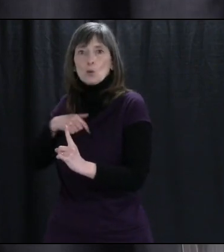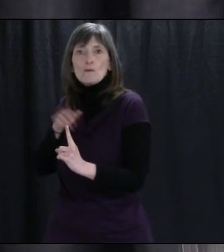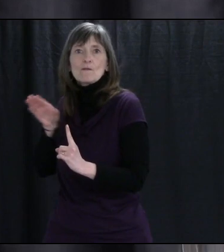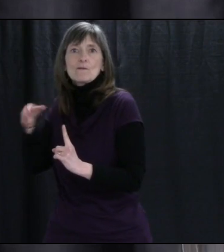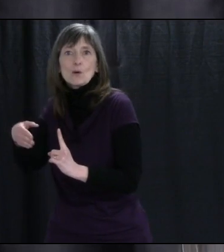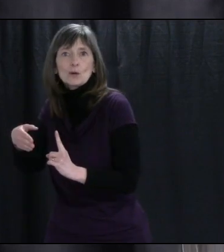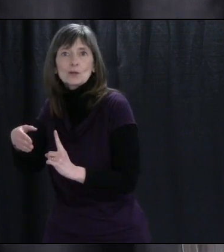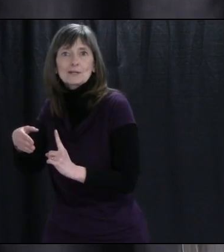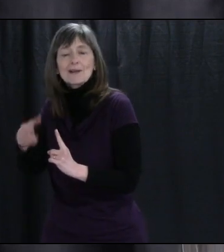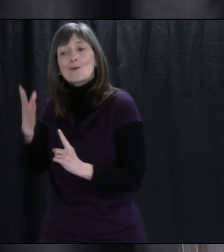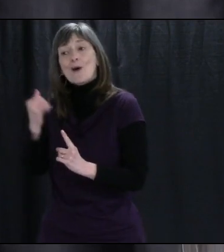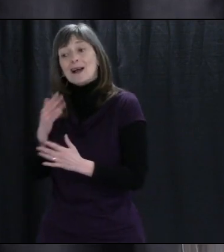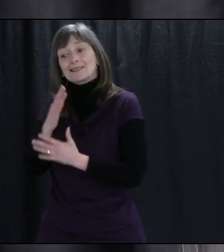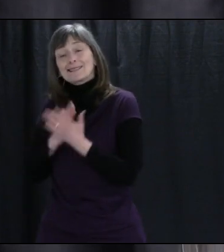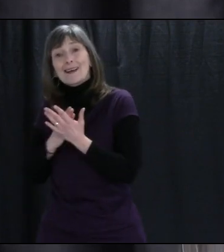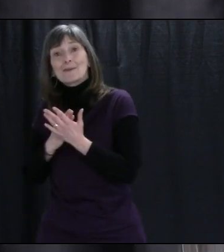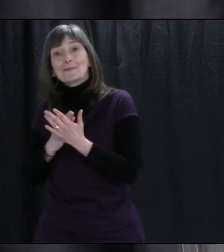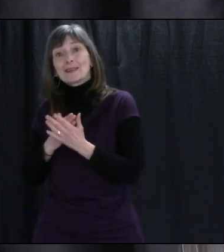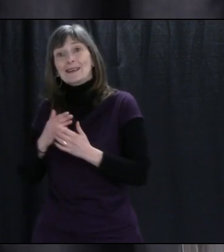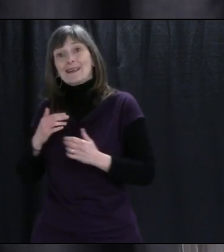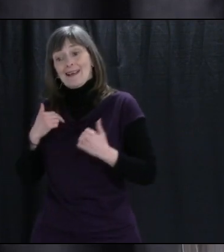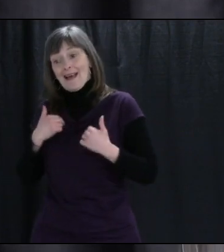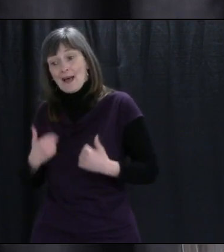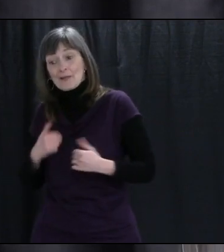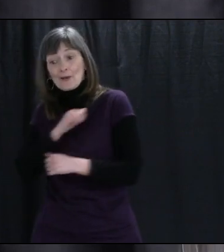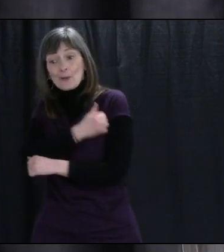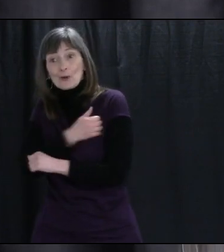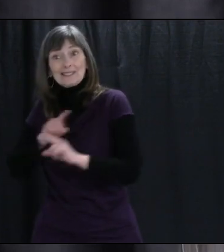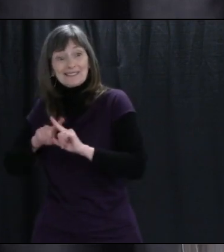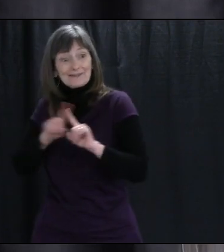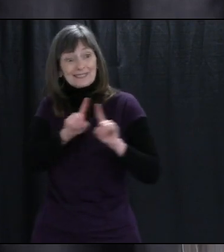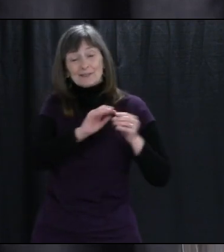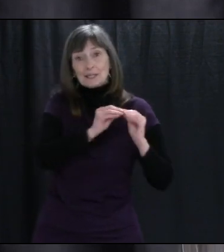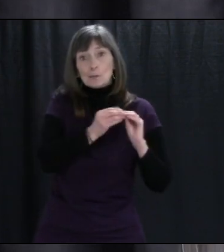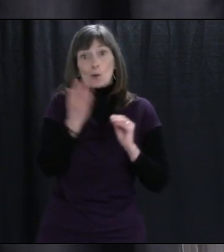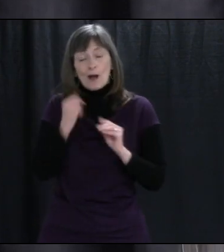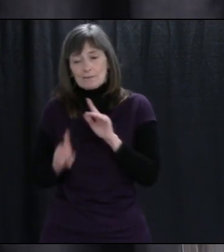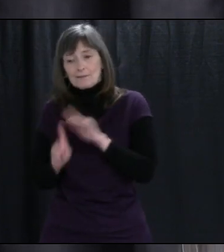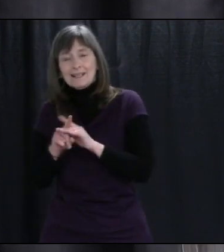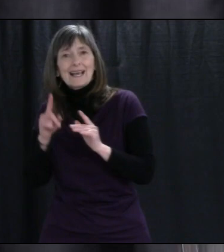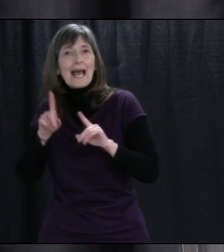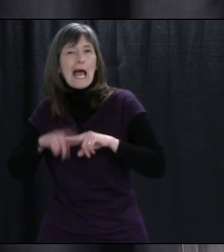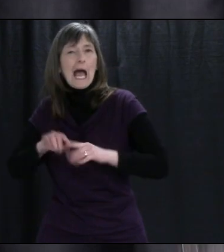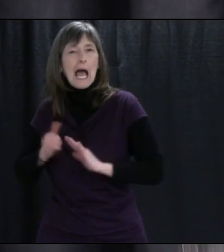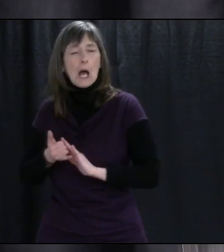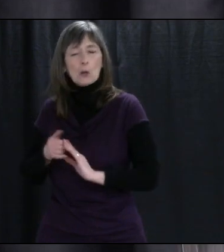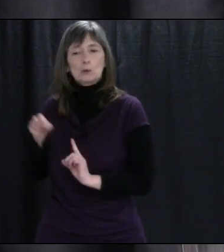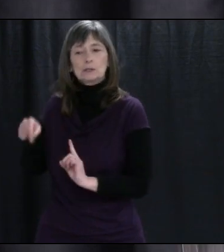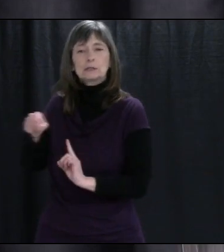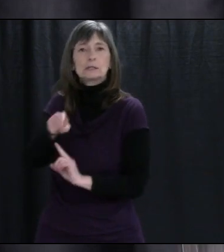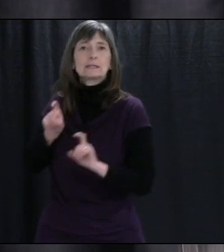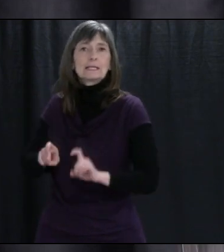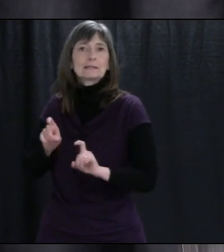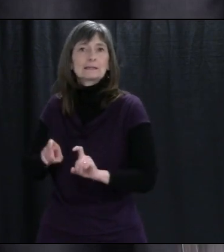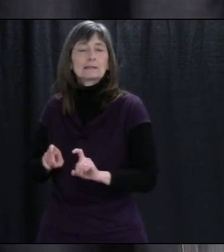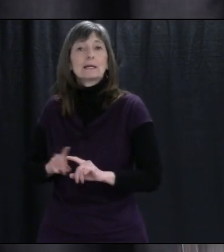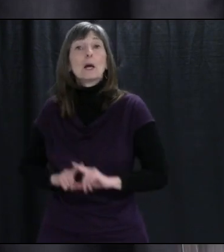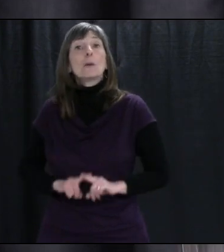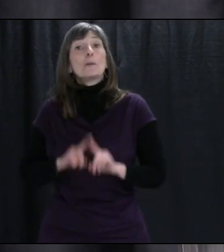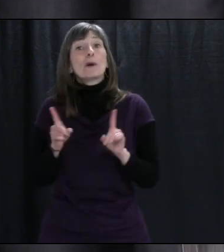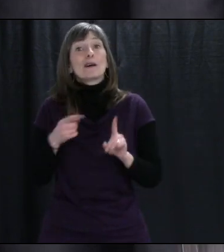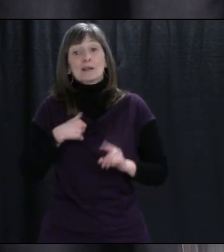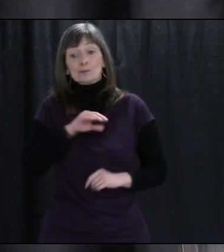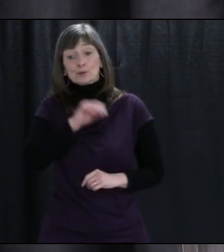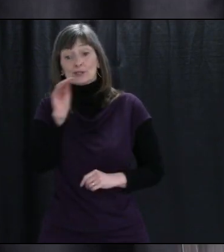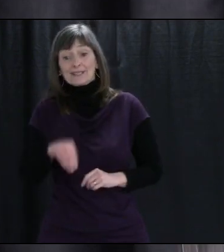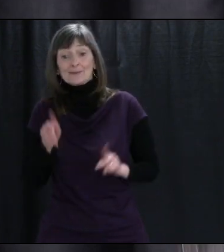between RHAs. But overall, our rates for our population are not that different